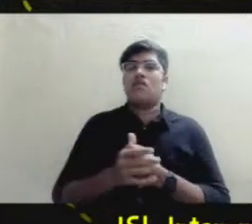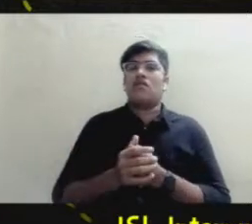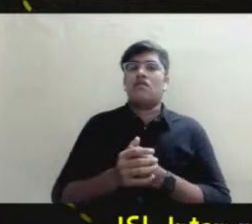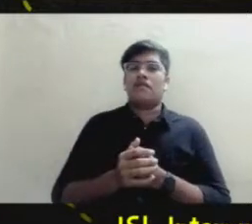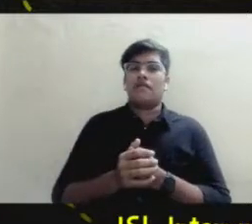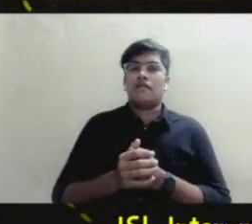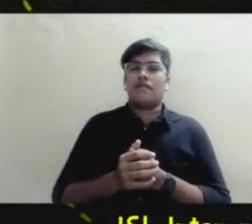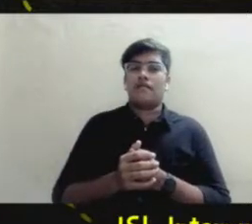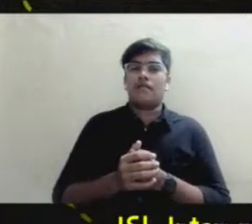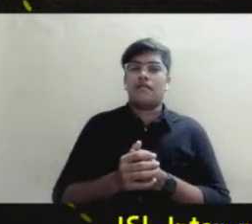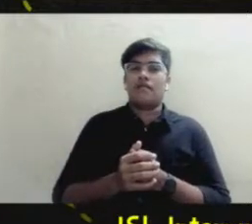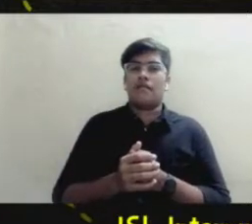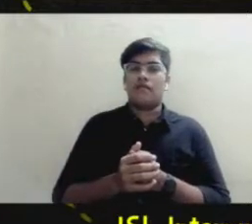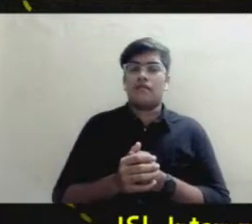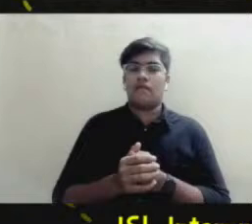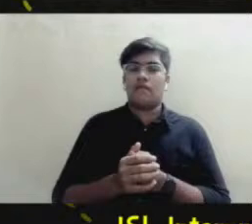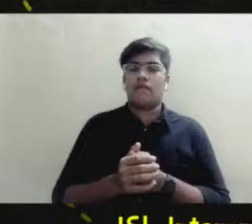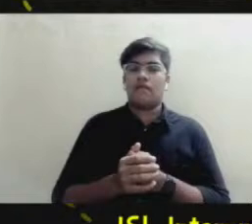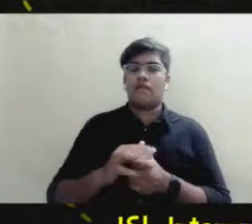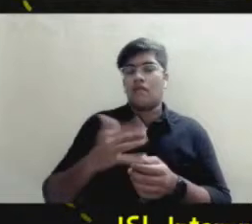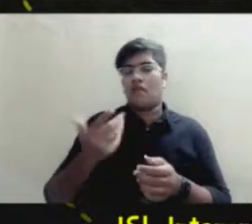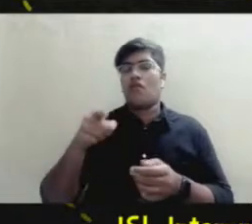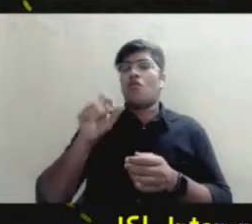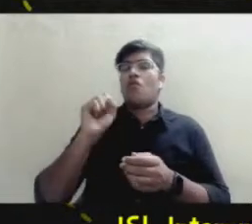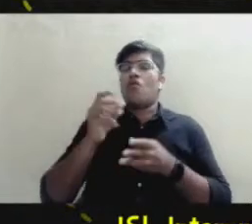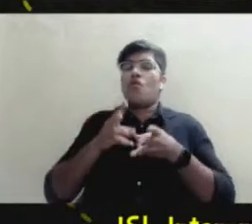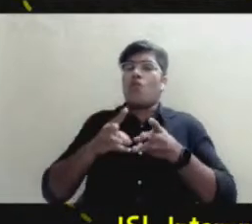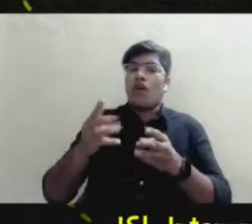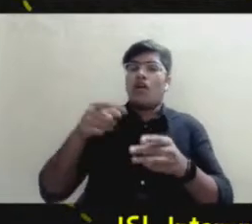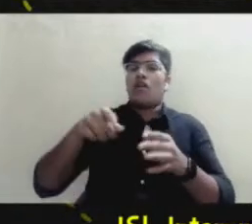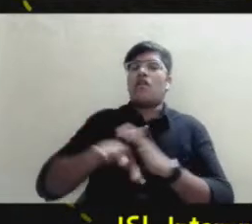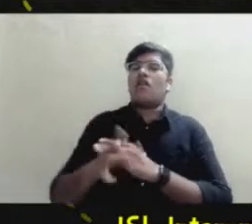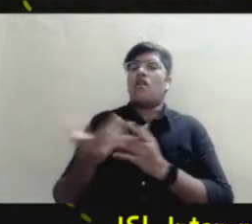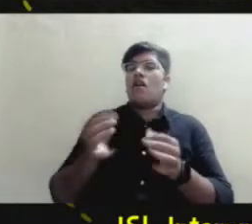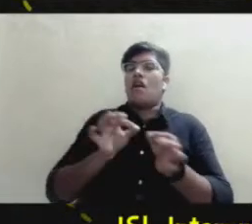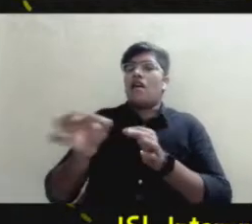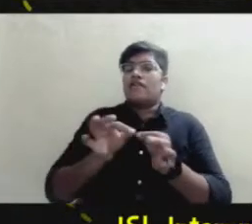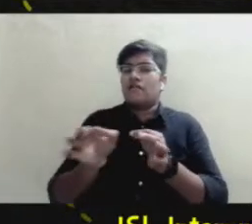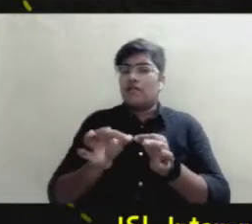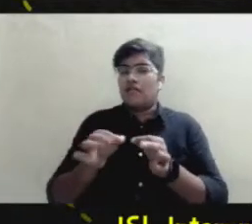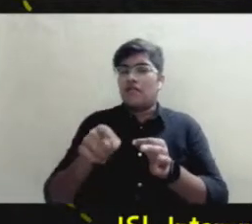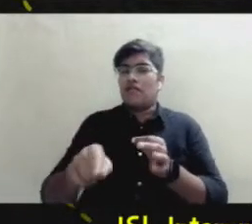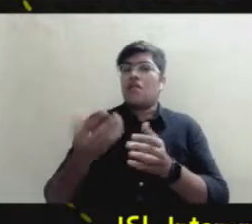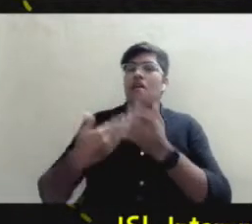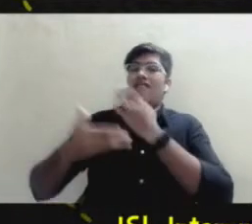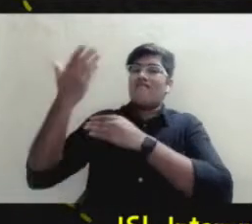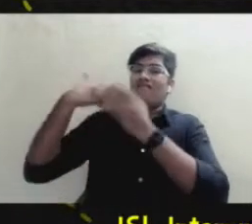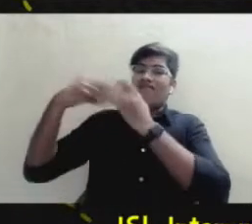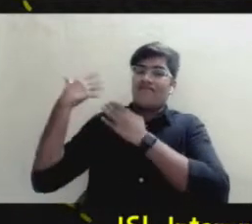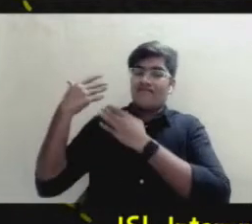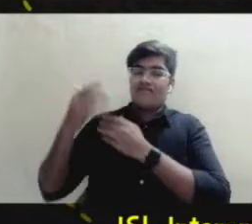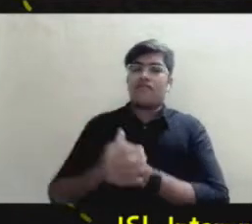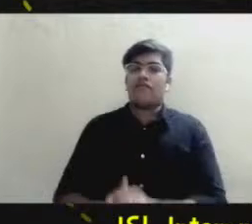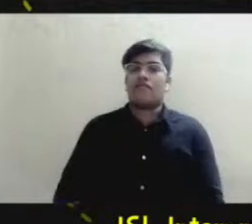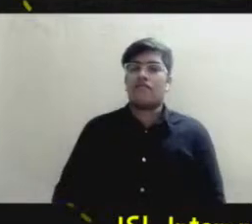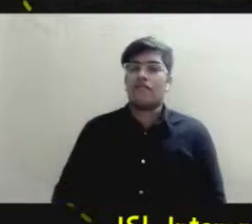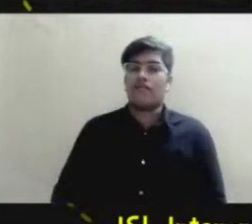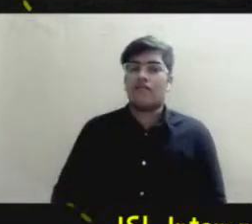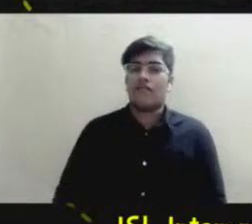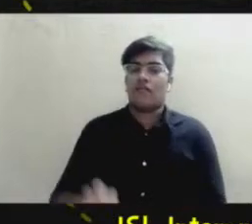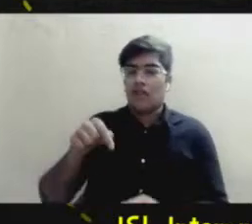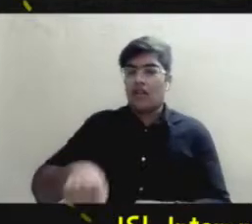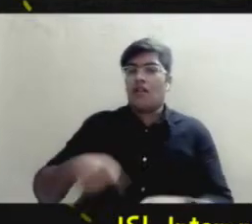and about the manner in which all of this came together in the past. So where are we? Here we are sitting